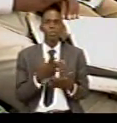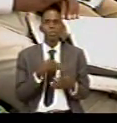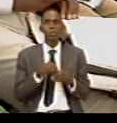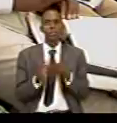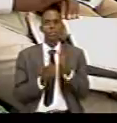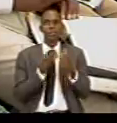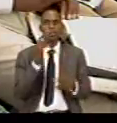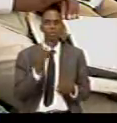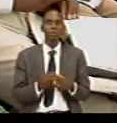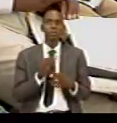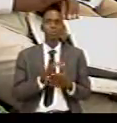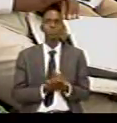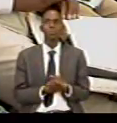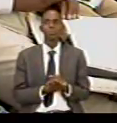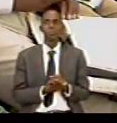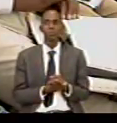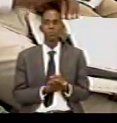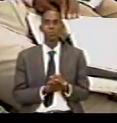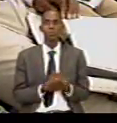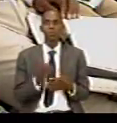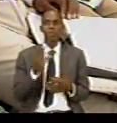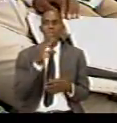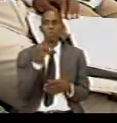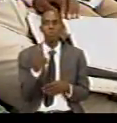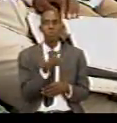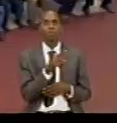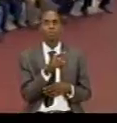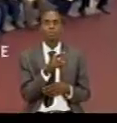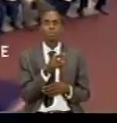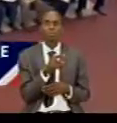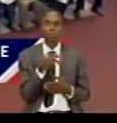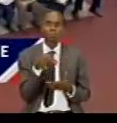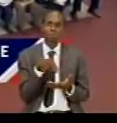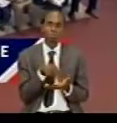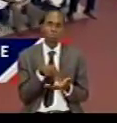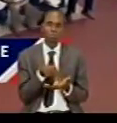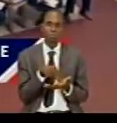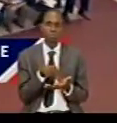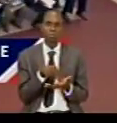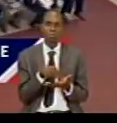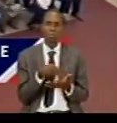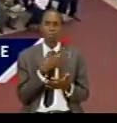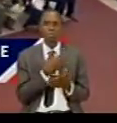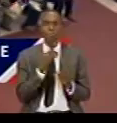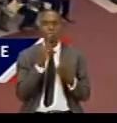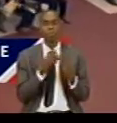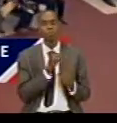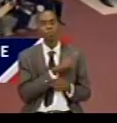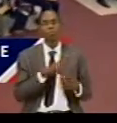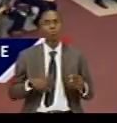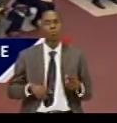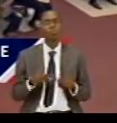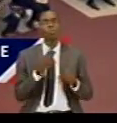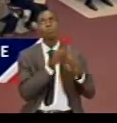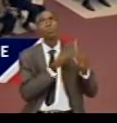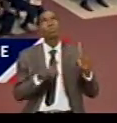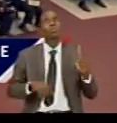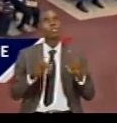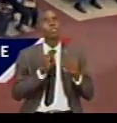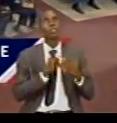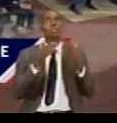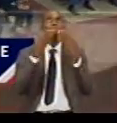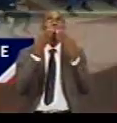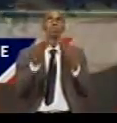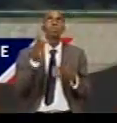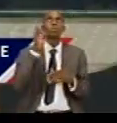name. Where are you? Why don't you stand up and tell the Lord, oh Lord, I thank you. I'm